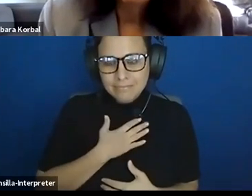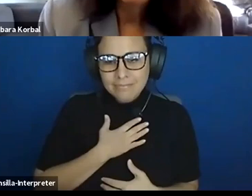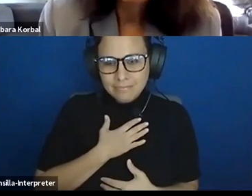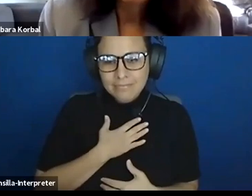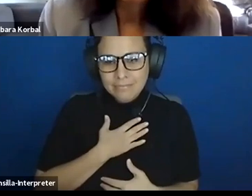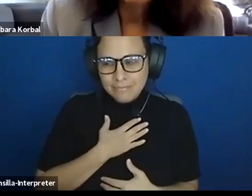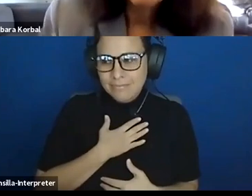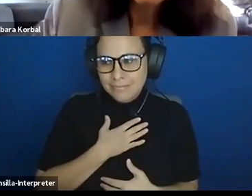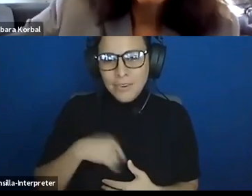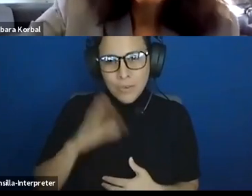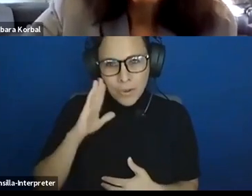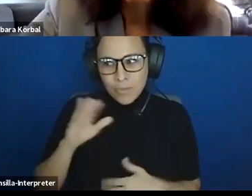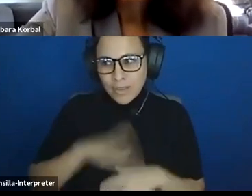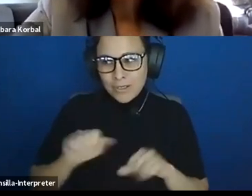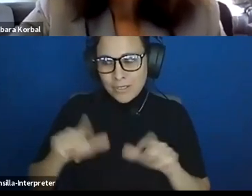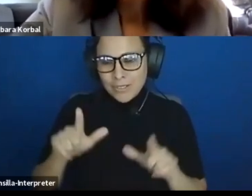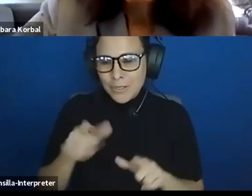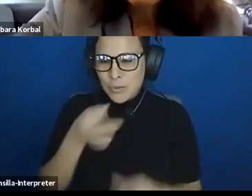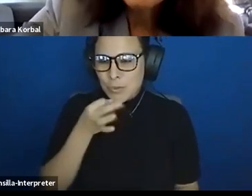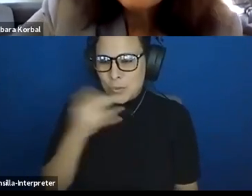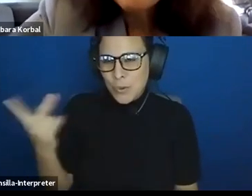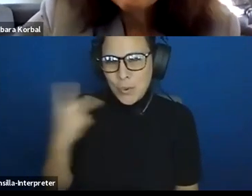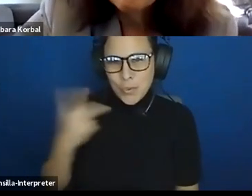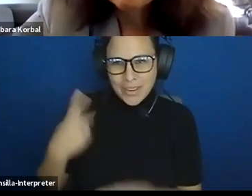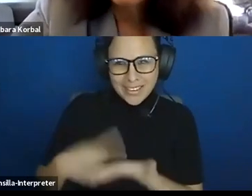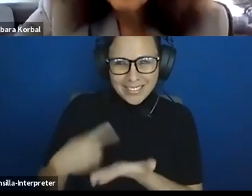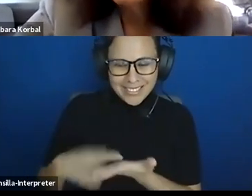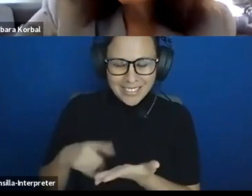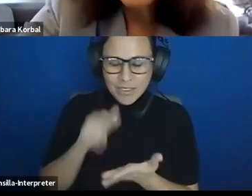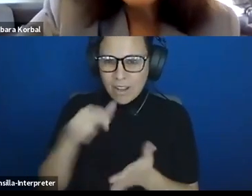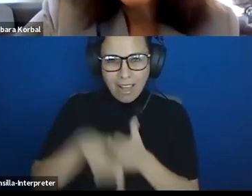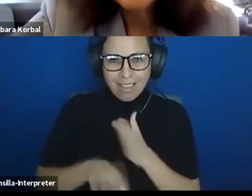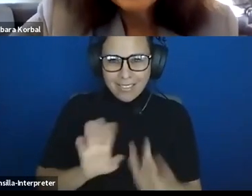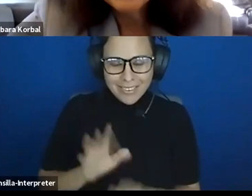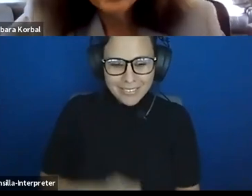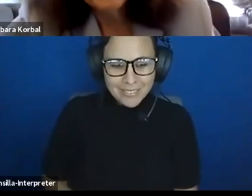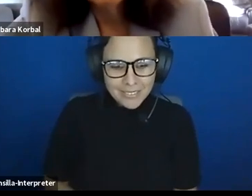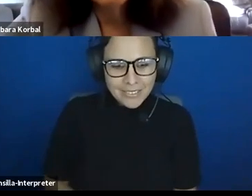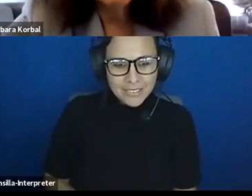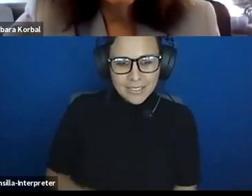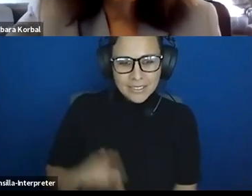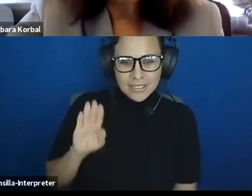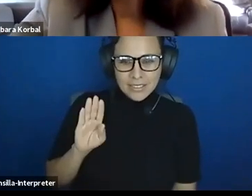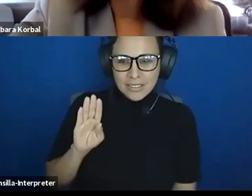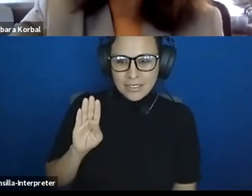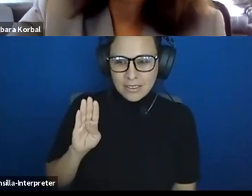we'll be on the screen in about a half an hour, so I won't go any further. I wanted to bring up something mutual, too. Mutual.